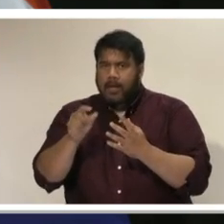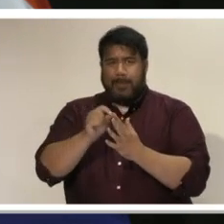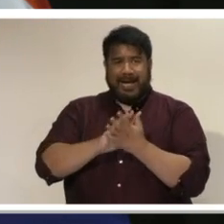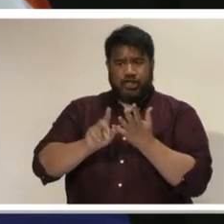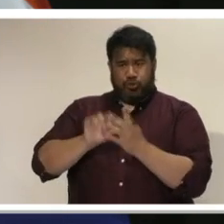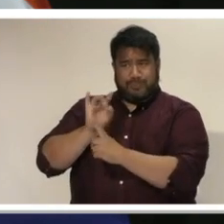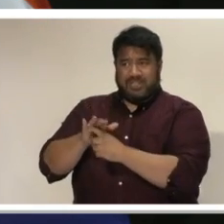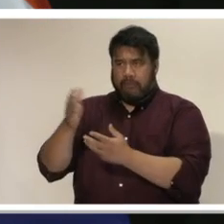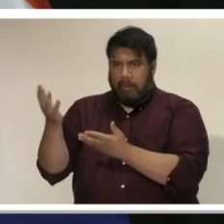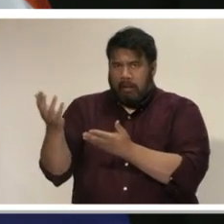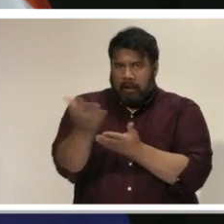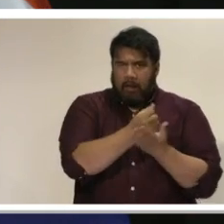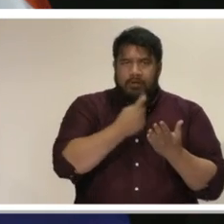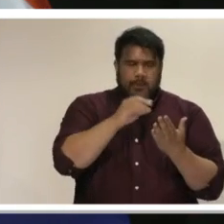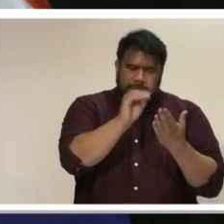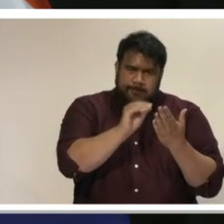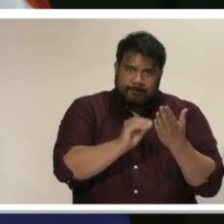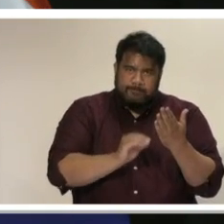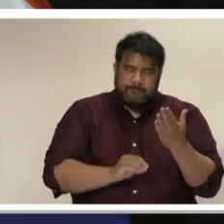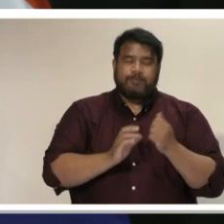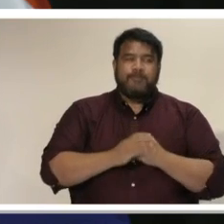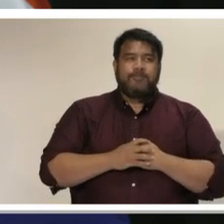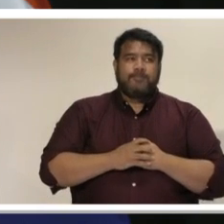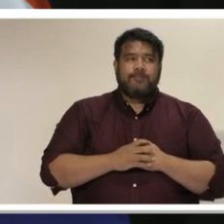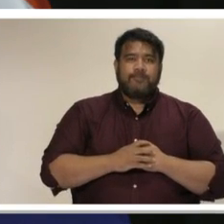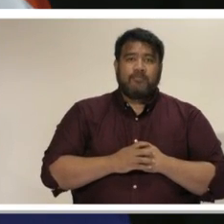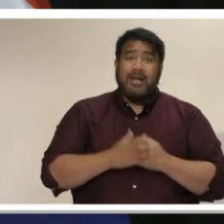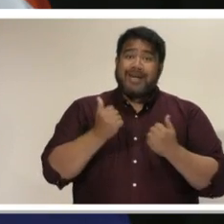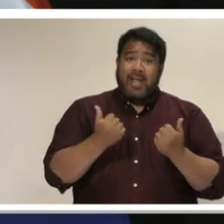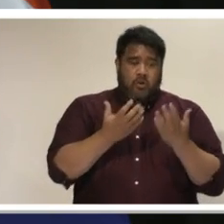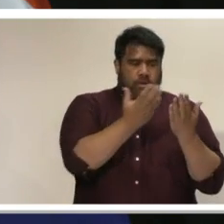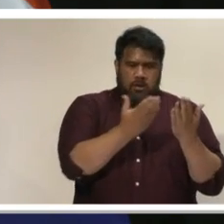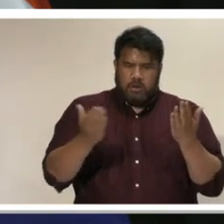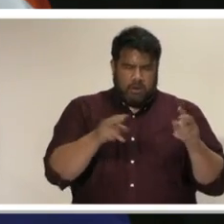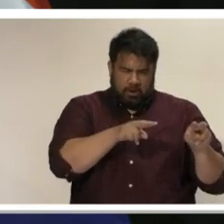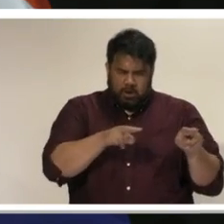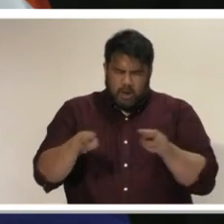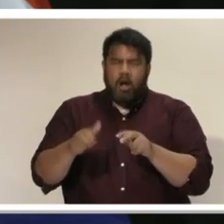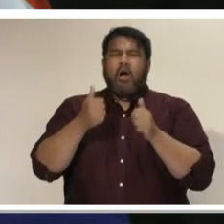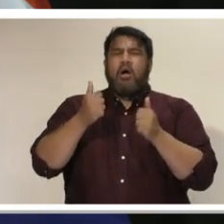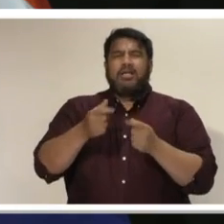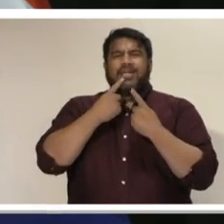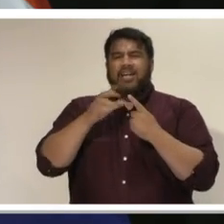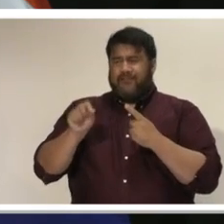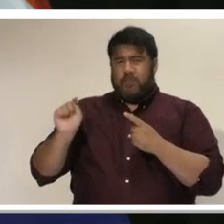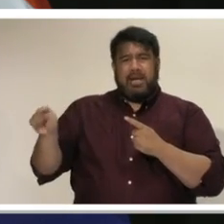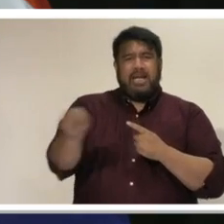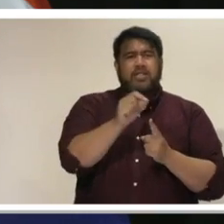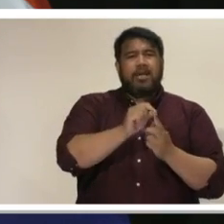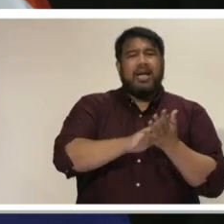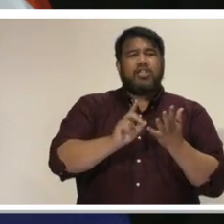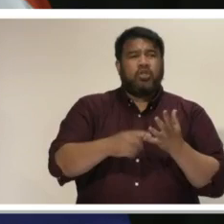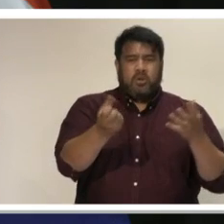got a good, what I think is a good picture of that with data from the public health units for the period